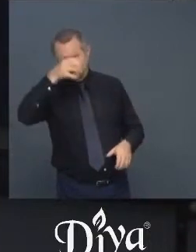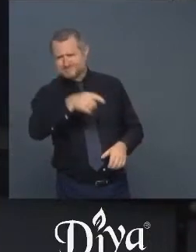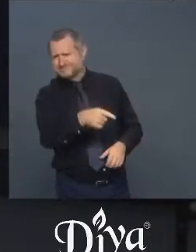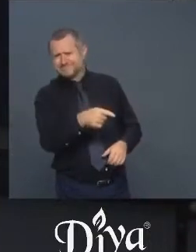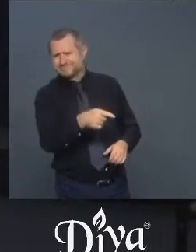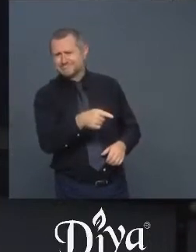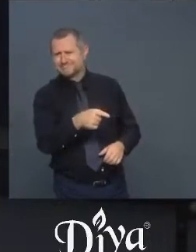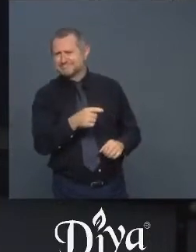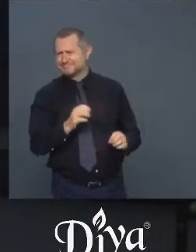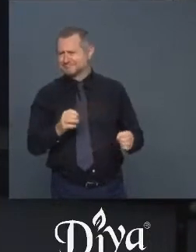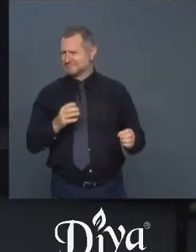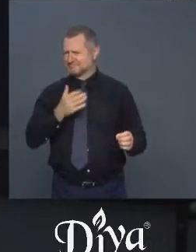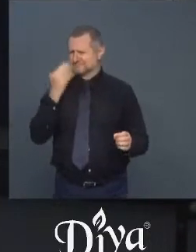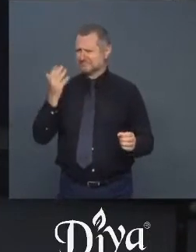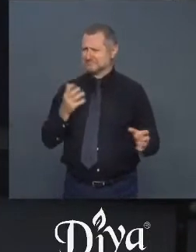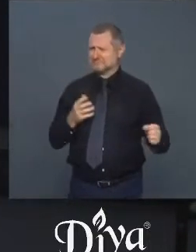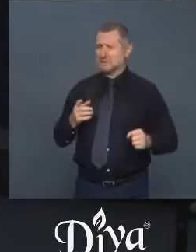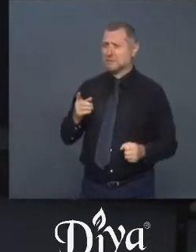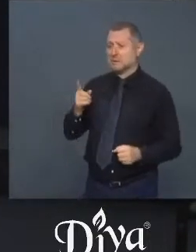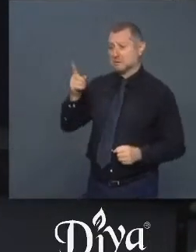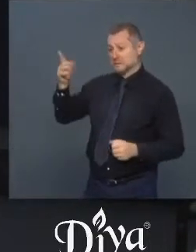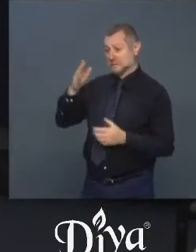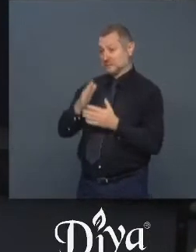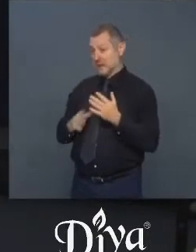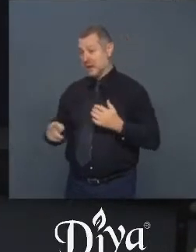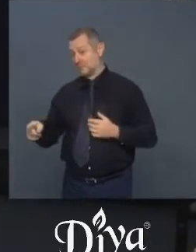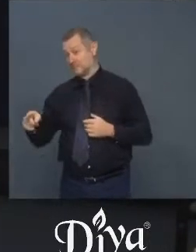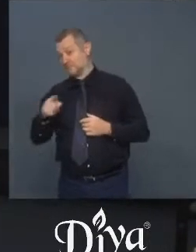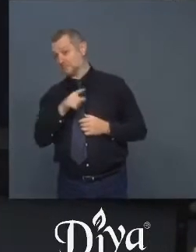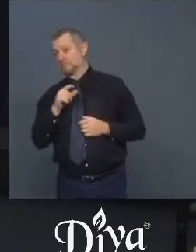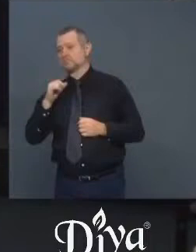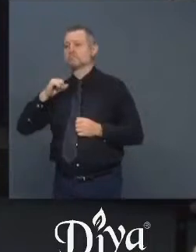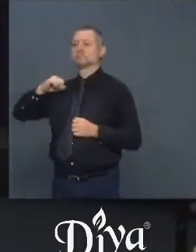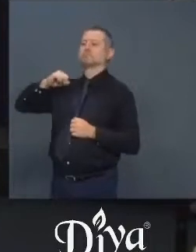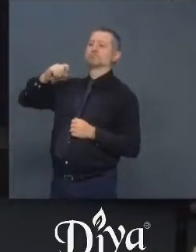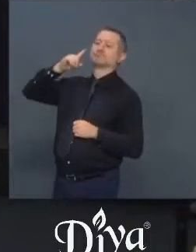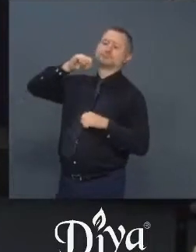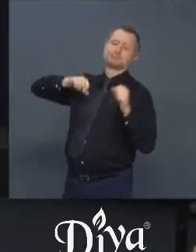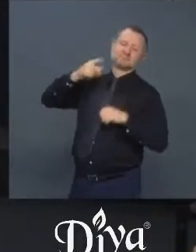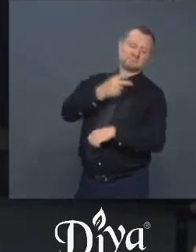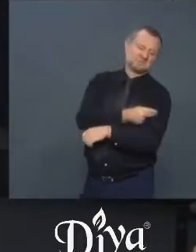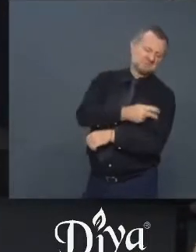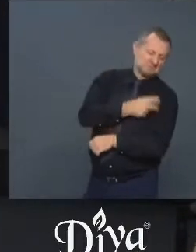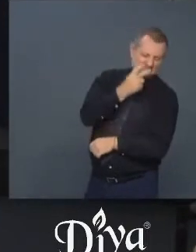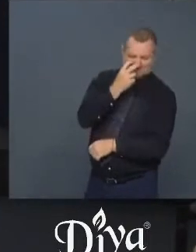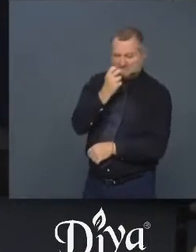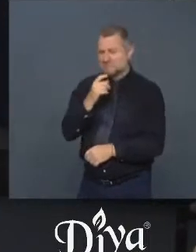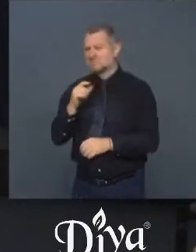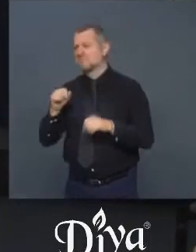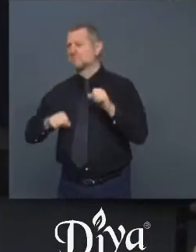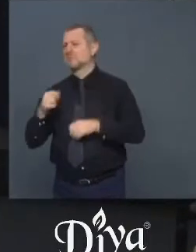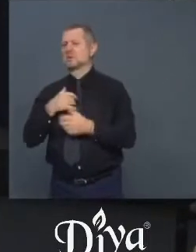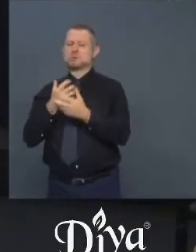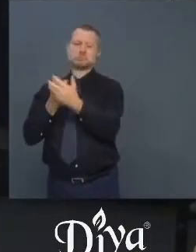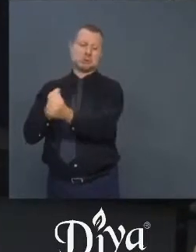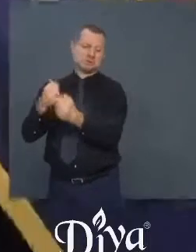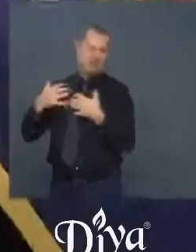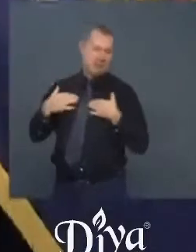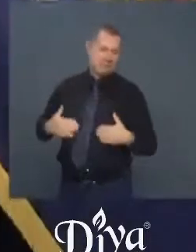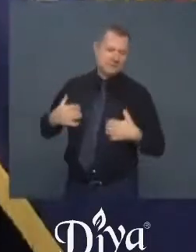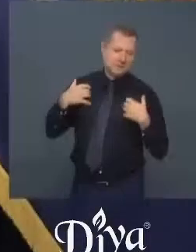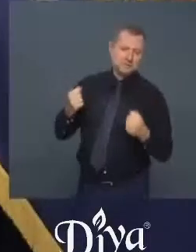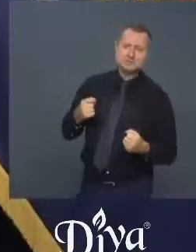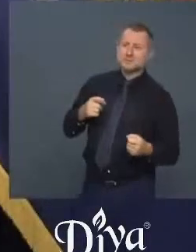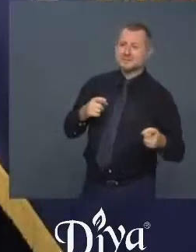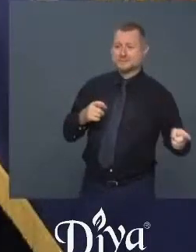some of these issues with vaccine skepticism and skepticism over the healthcare system more generally in communities of color. Yeah, that's